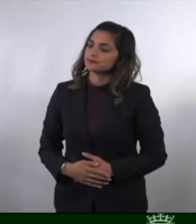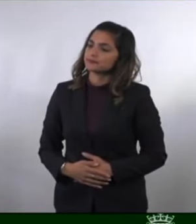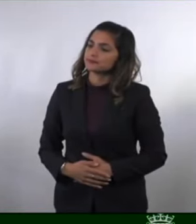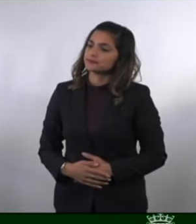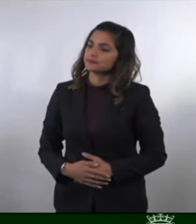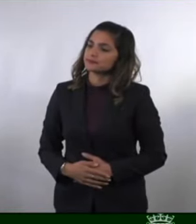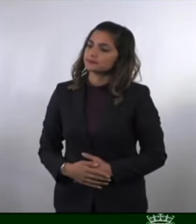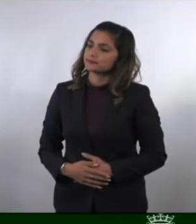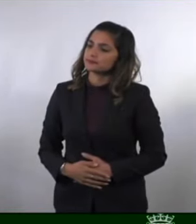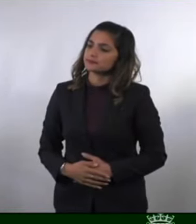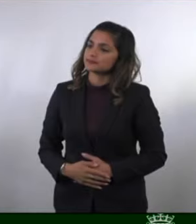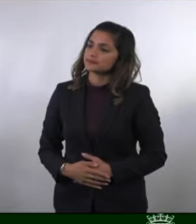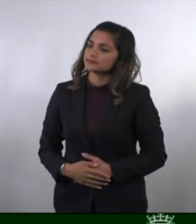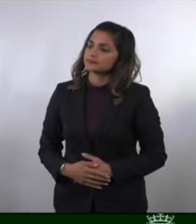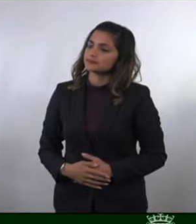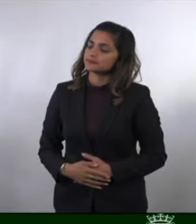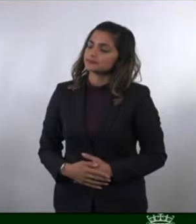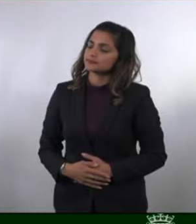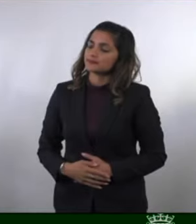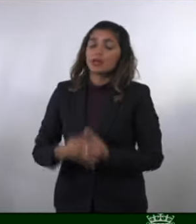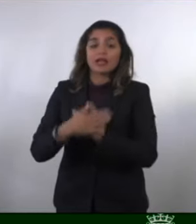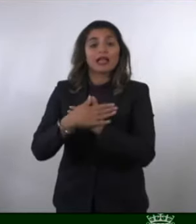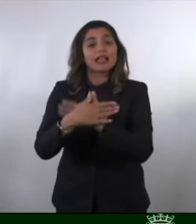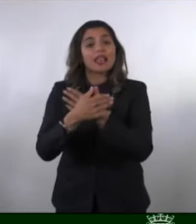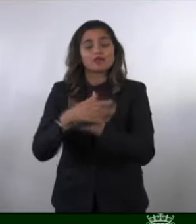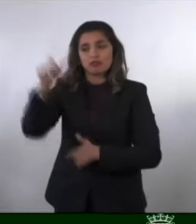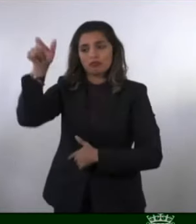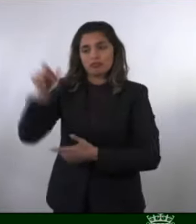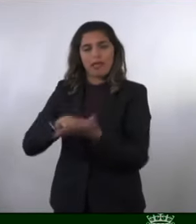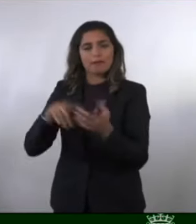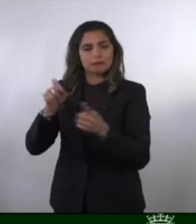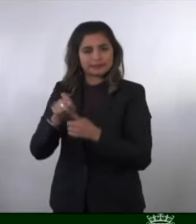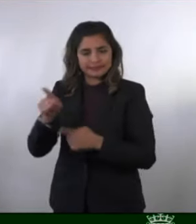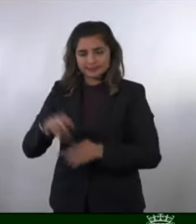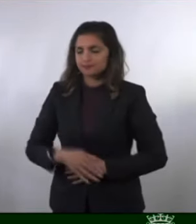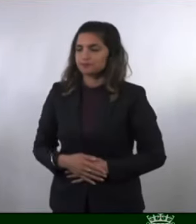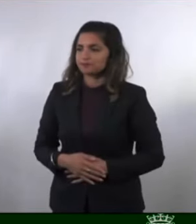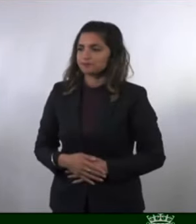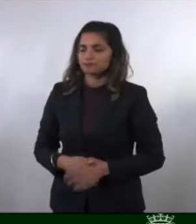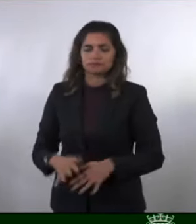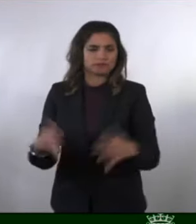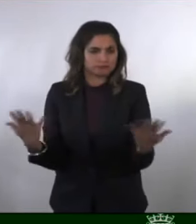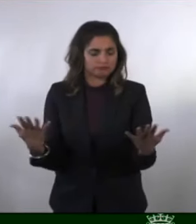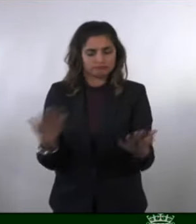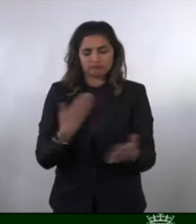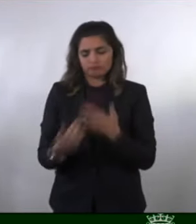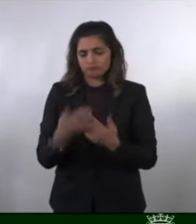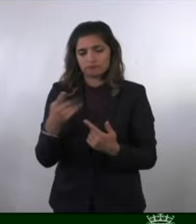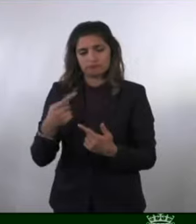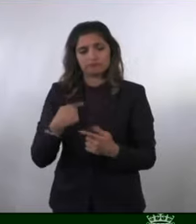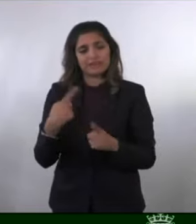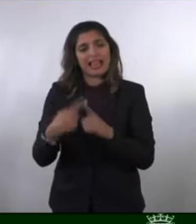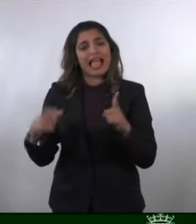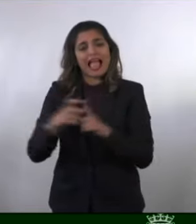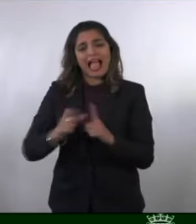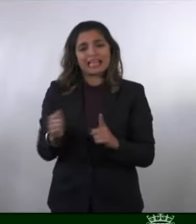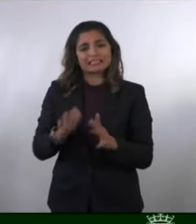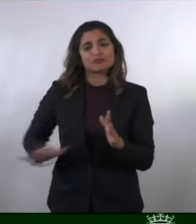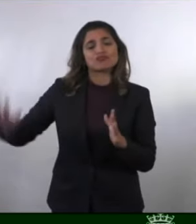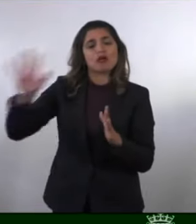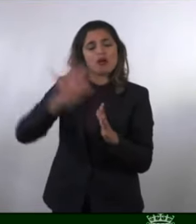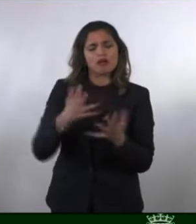Madam Deputy Speaker, regardless of today's announcement, so many businesses and people in my constituency of Edinburgh West and across this country are